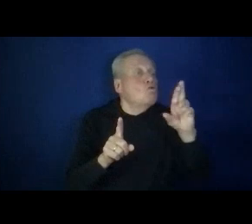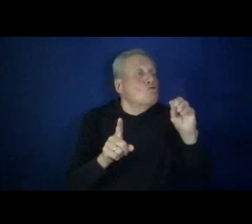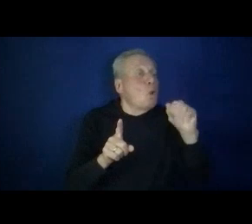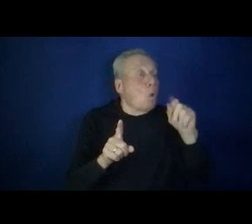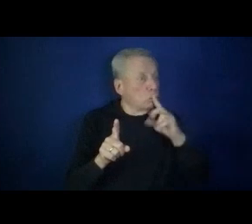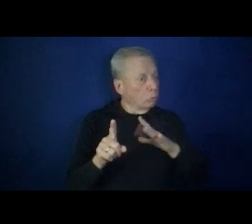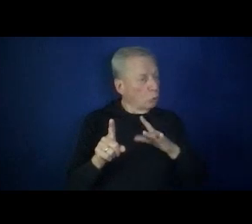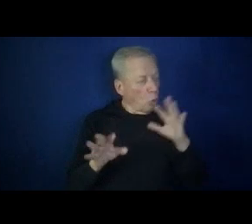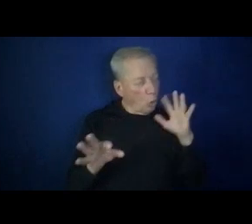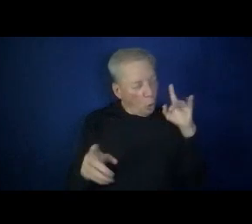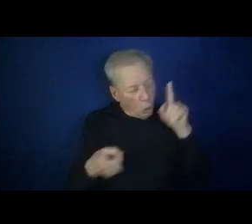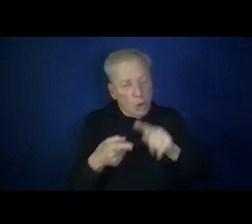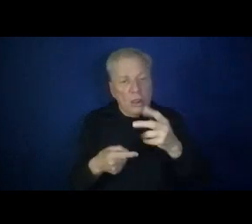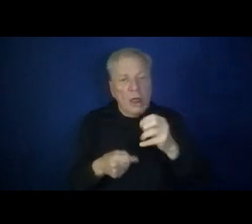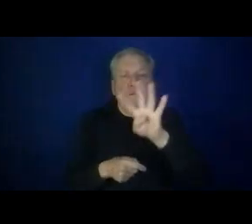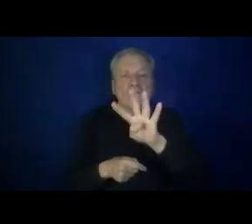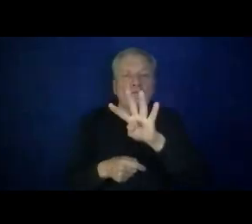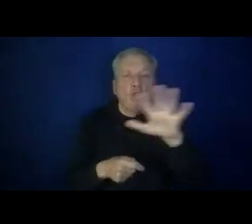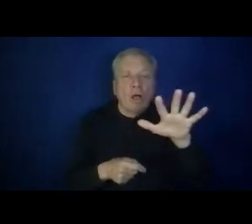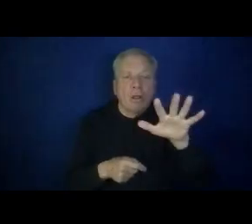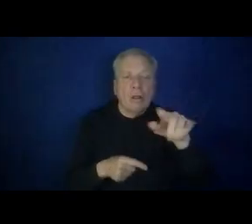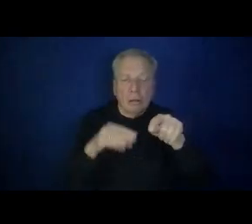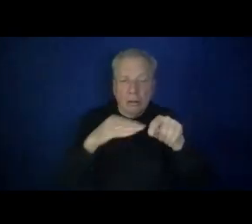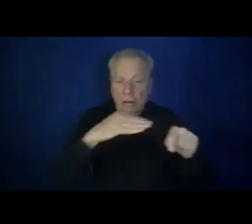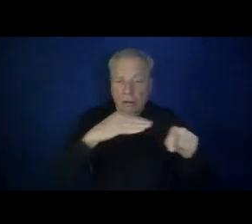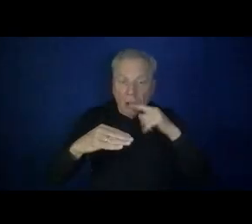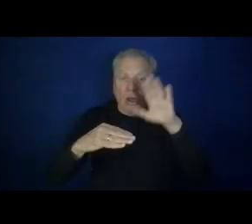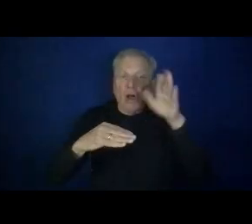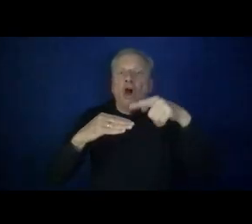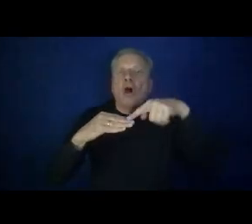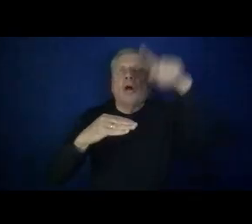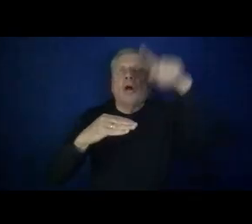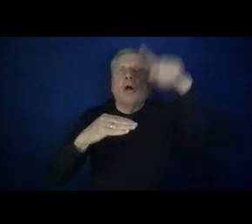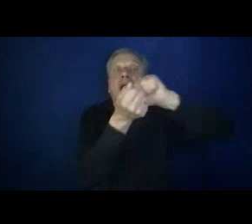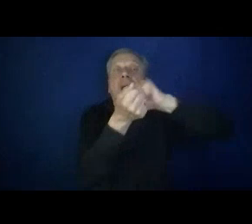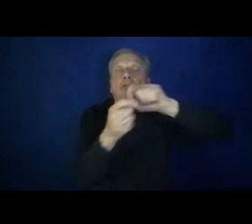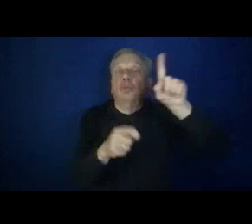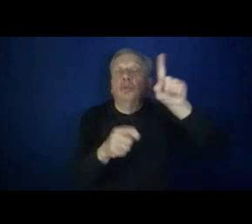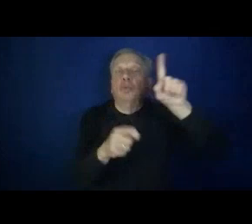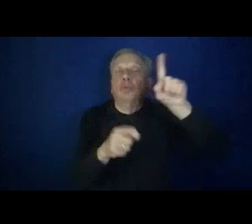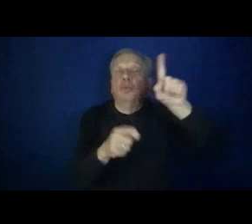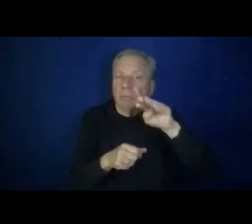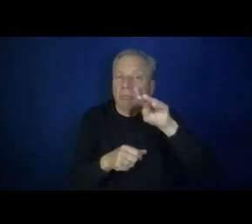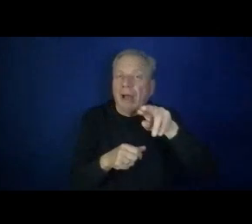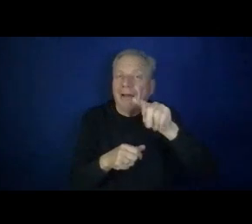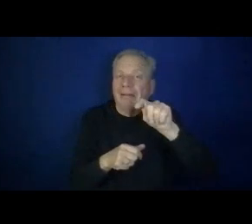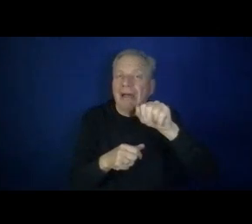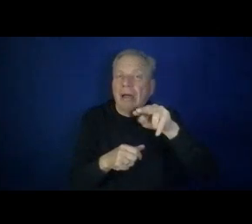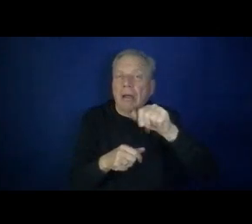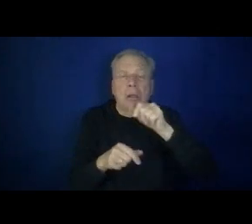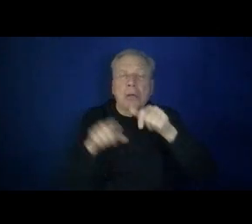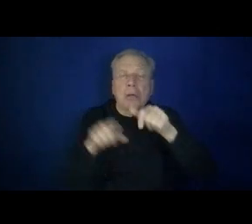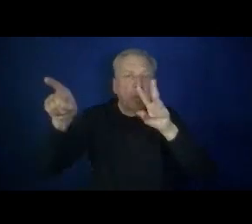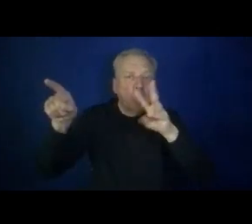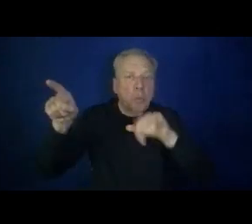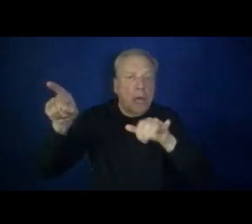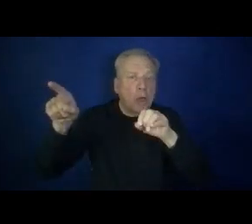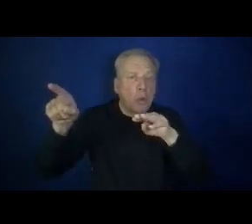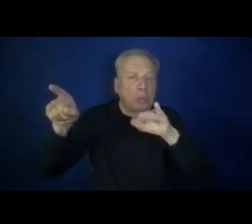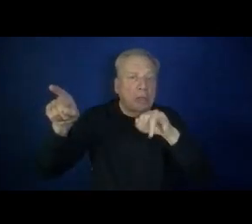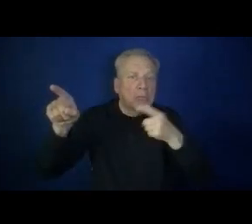to the 45th parallel. All of the damage was in Montana, nothing in Wyoming, perfectly fine. So we could use that much of